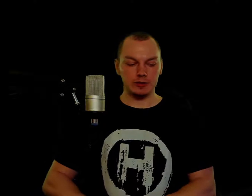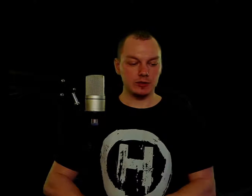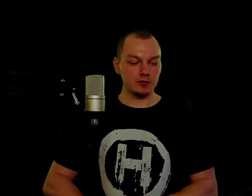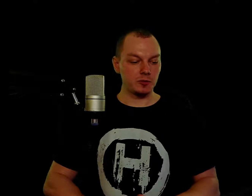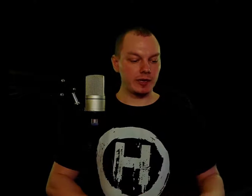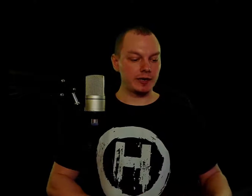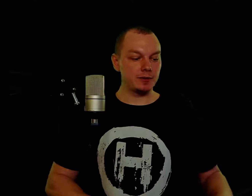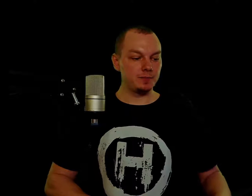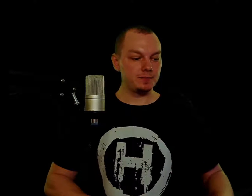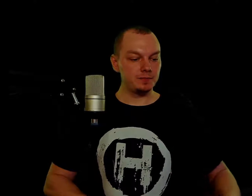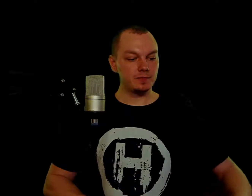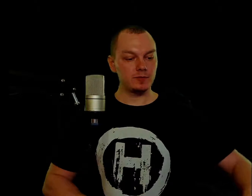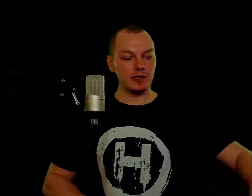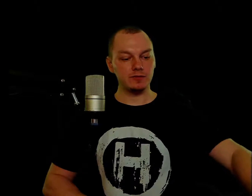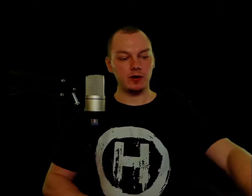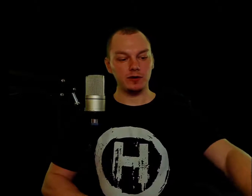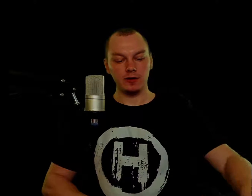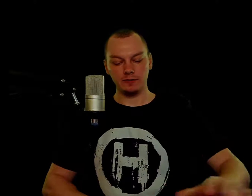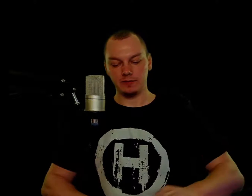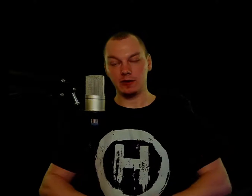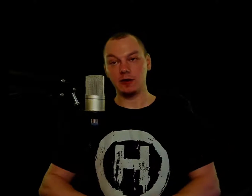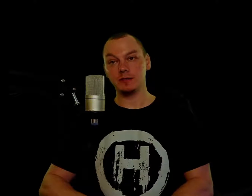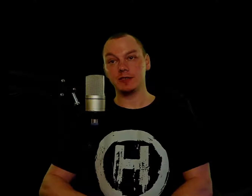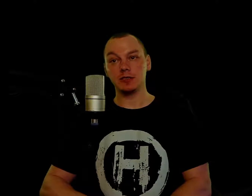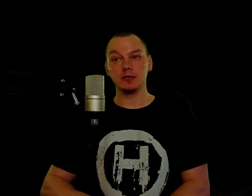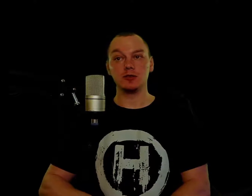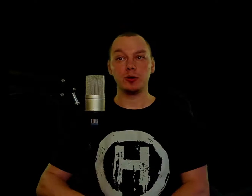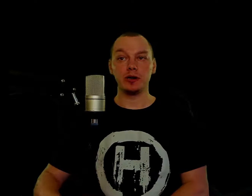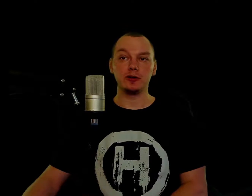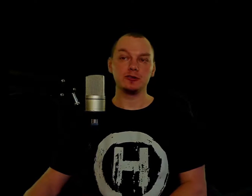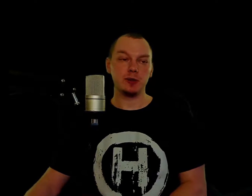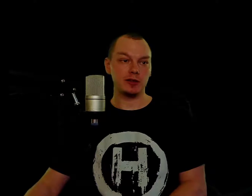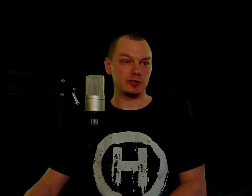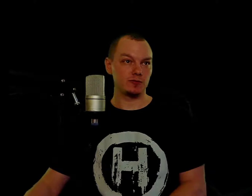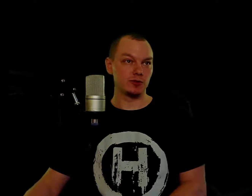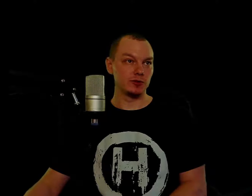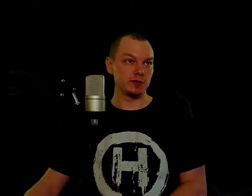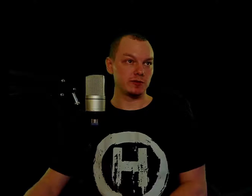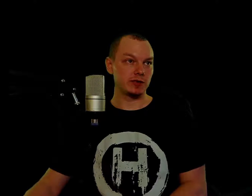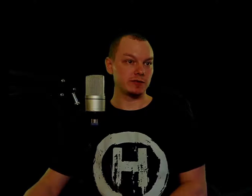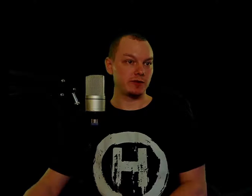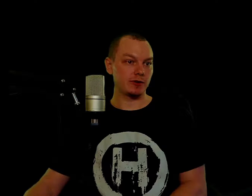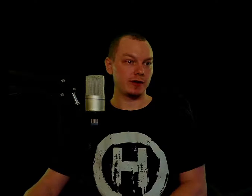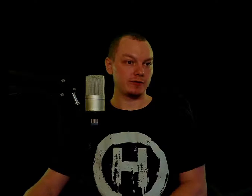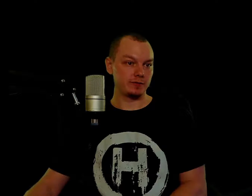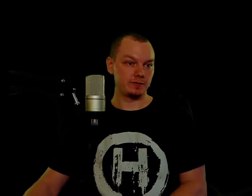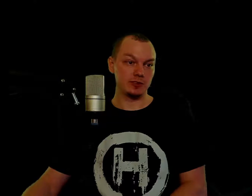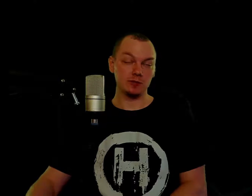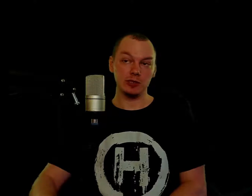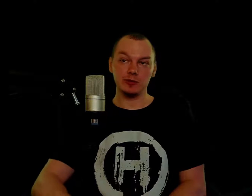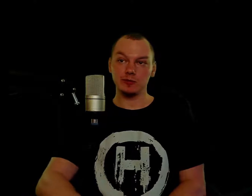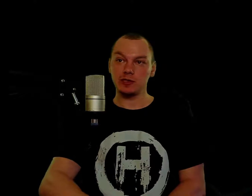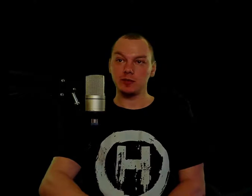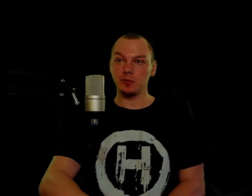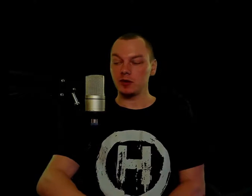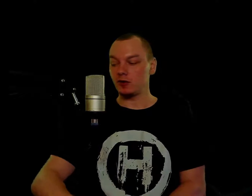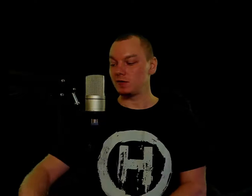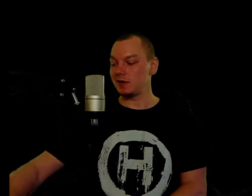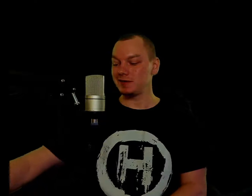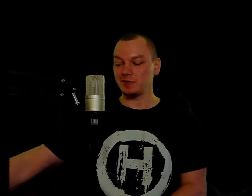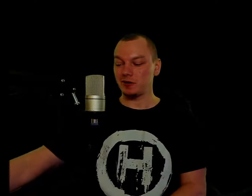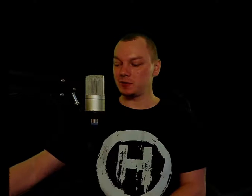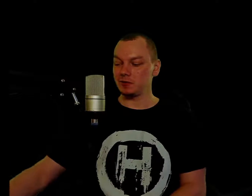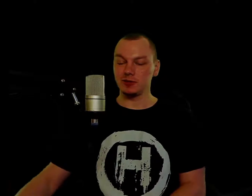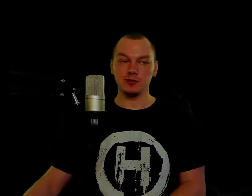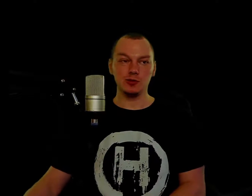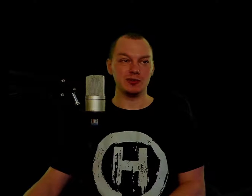That would suck so bad. Life's hard enough, and then all of a sudden a tornado comes by and just ruins the rest of your life. Some people kick the bucket over